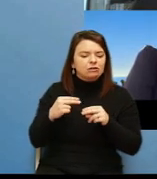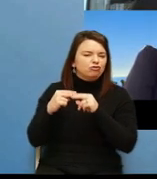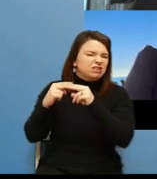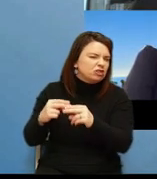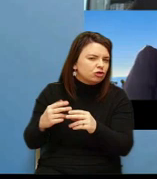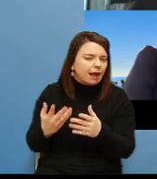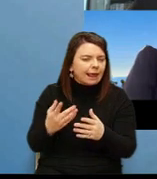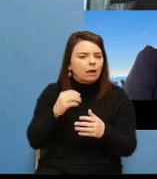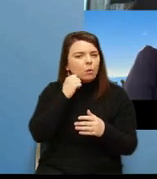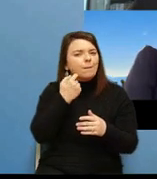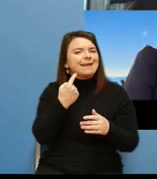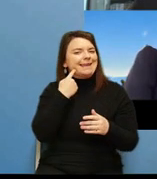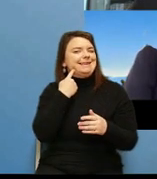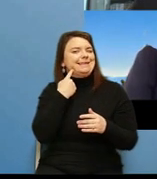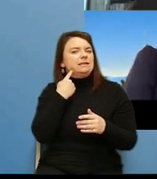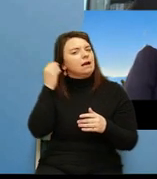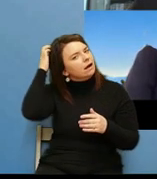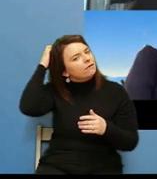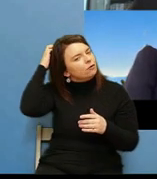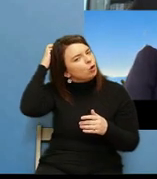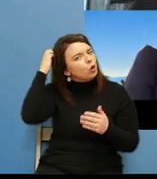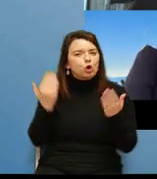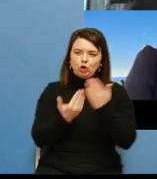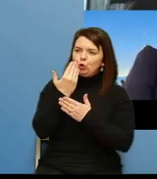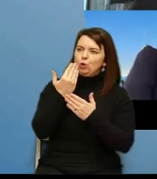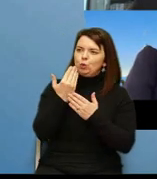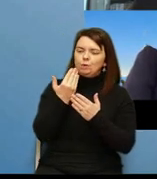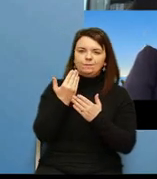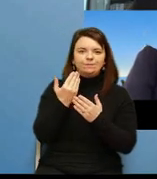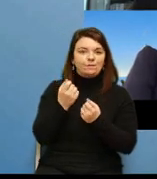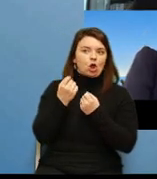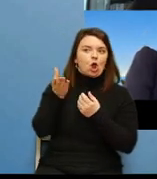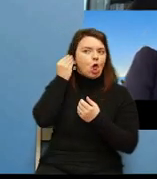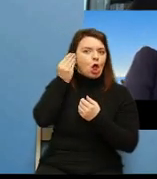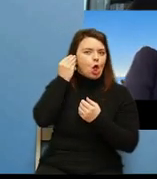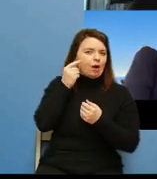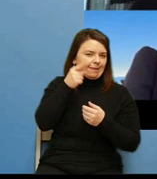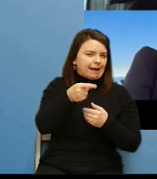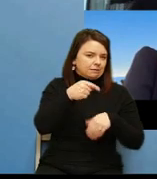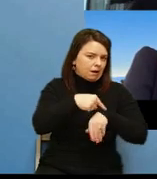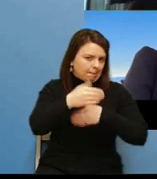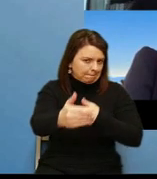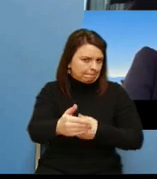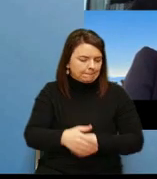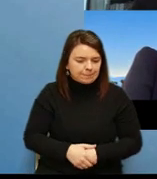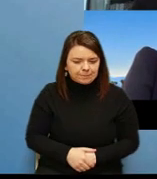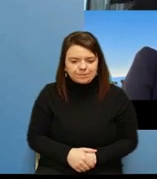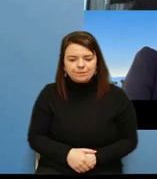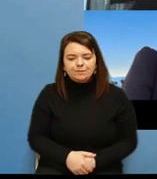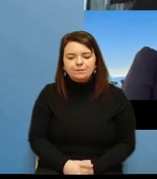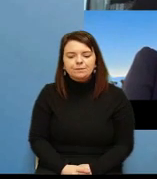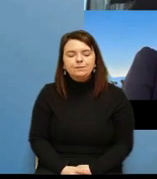it's traditionally, I'm going to use words traditionally, it's slightly easier in practice to undertake new concepts at that point. So that's well